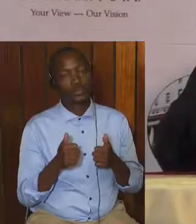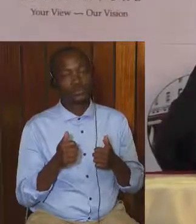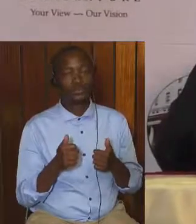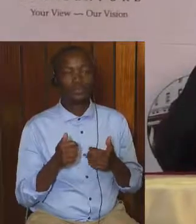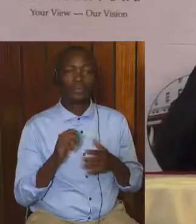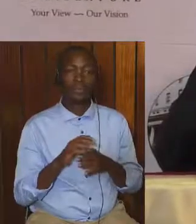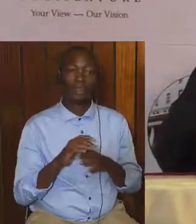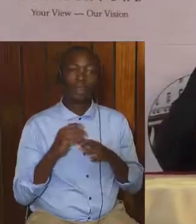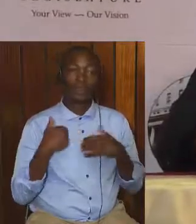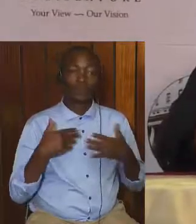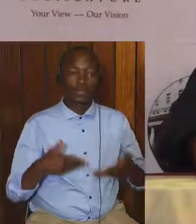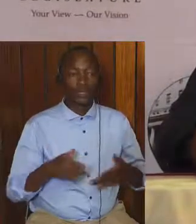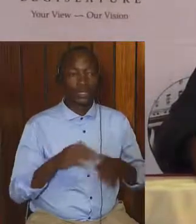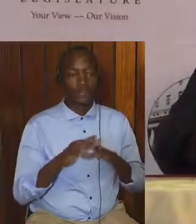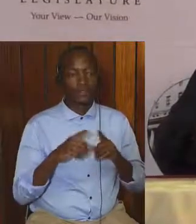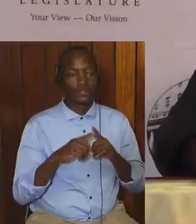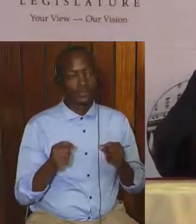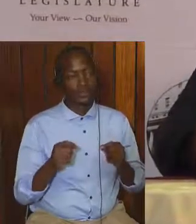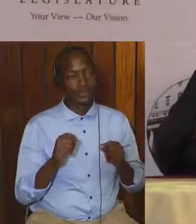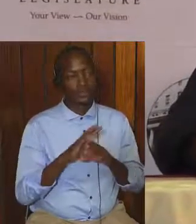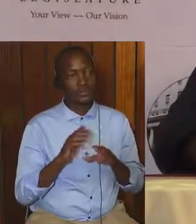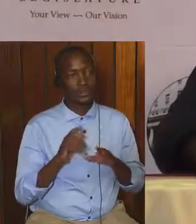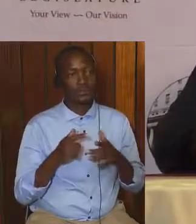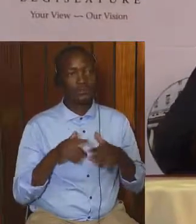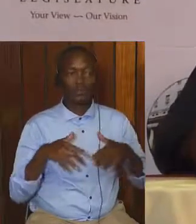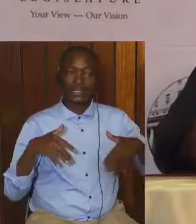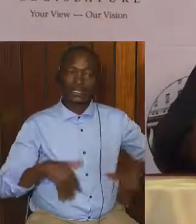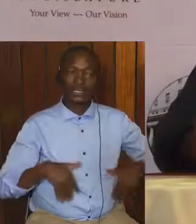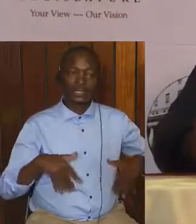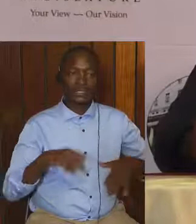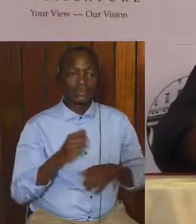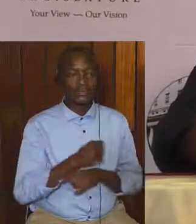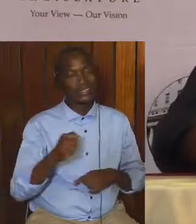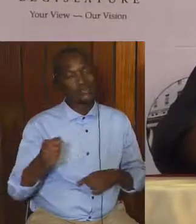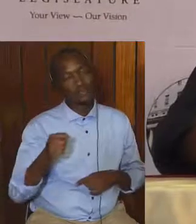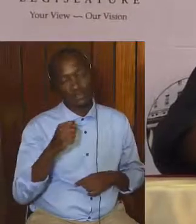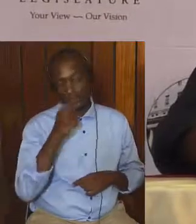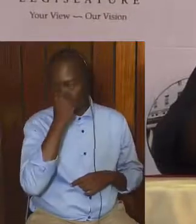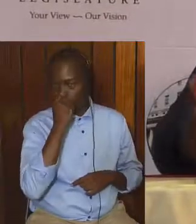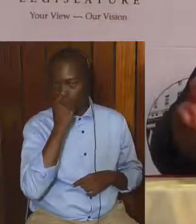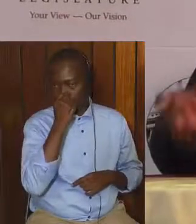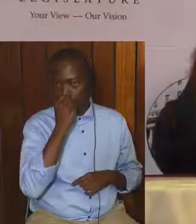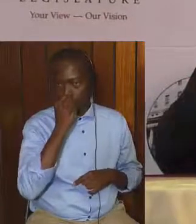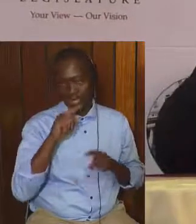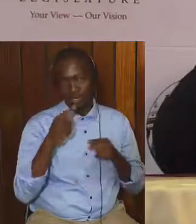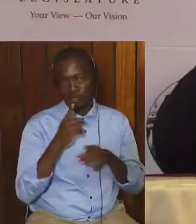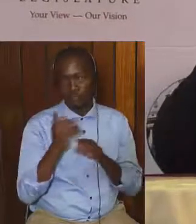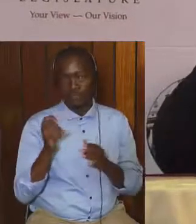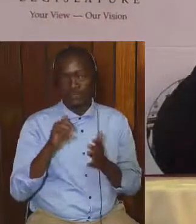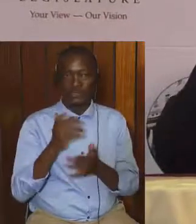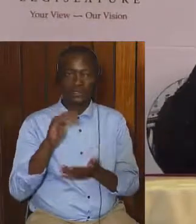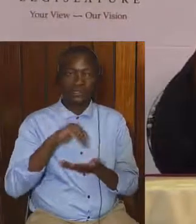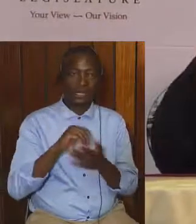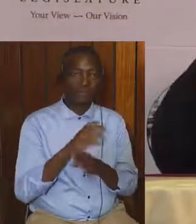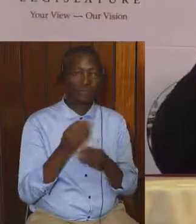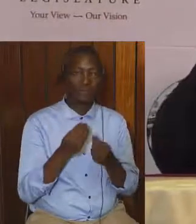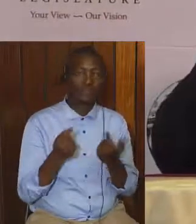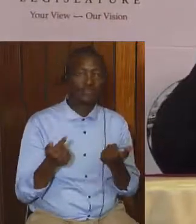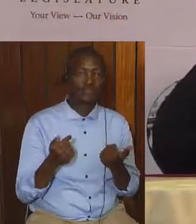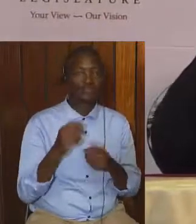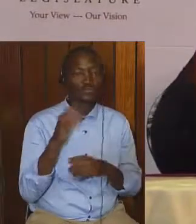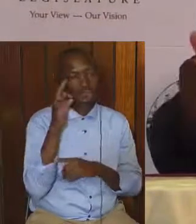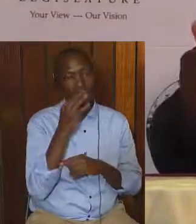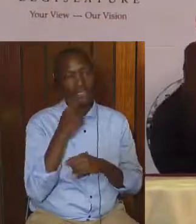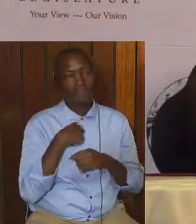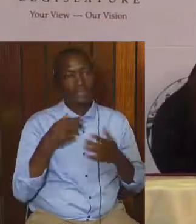to be here up until you finish, because I'm not a lazy deployee. I cannot just come for a few minutes and go.